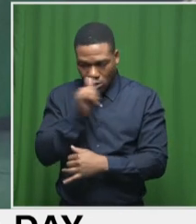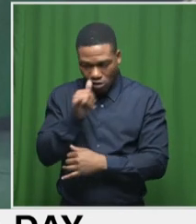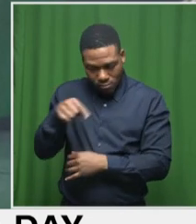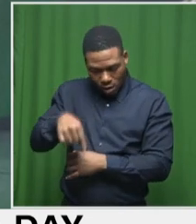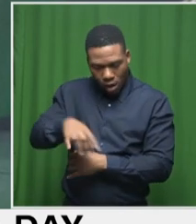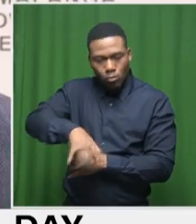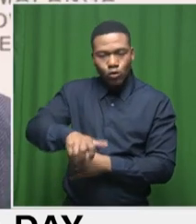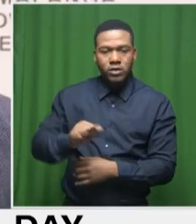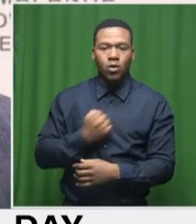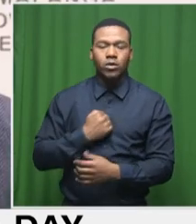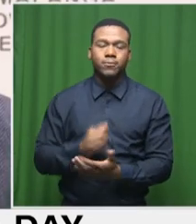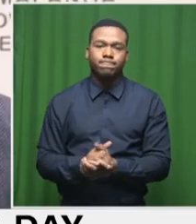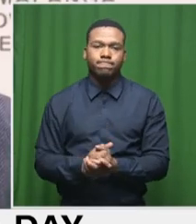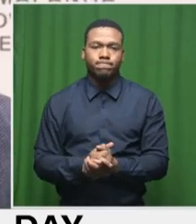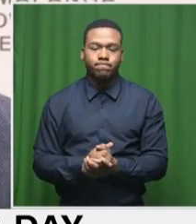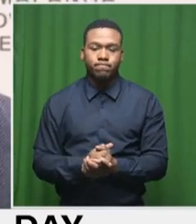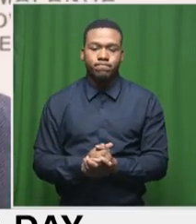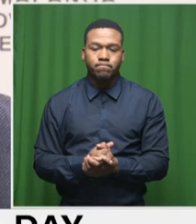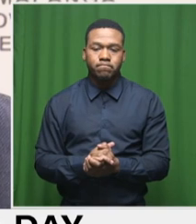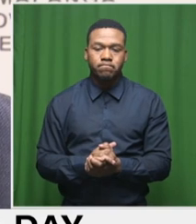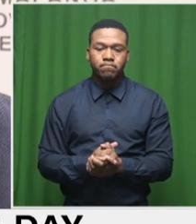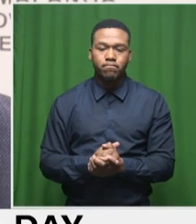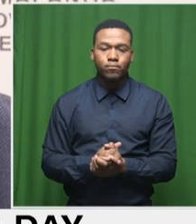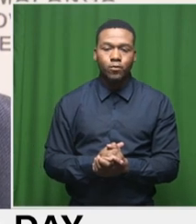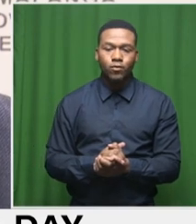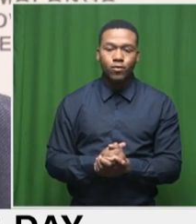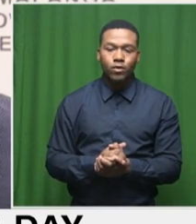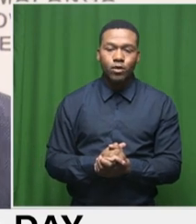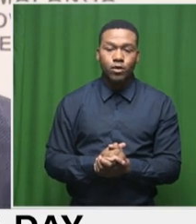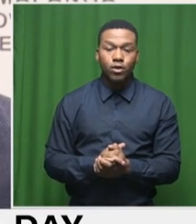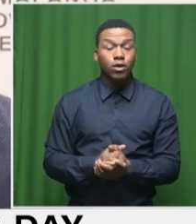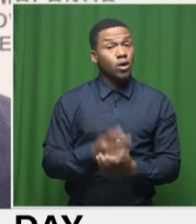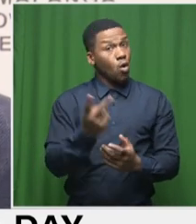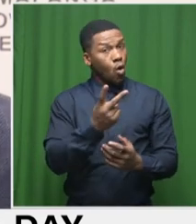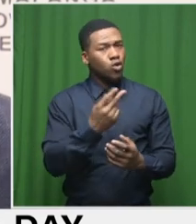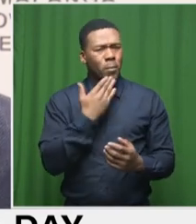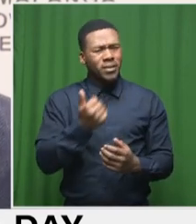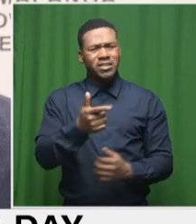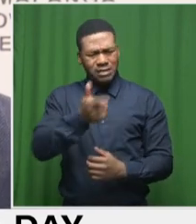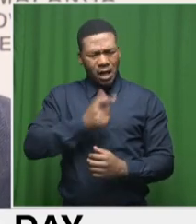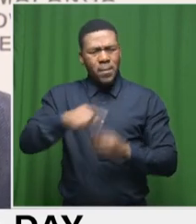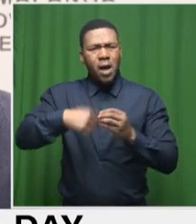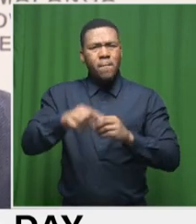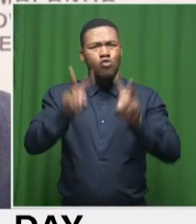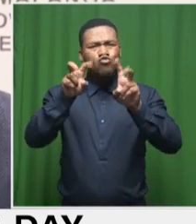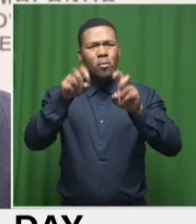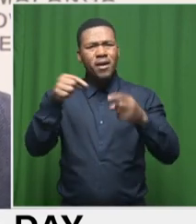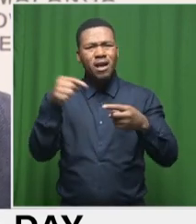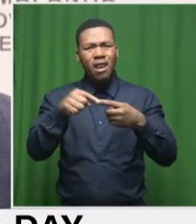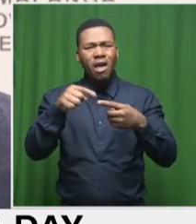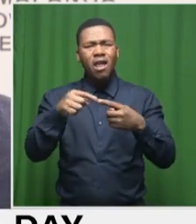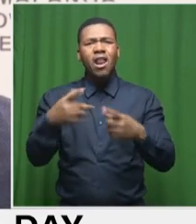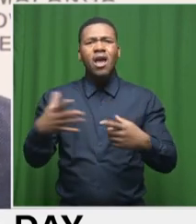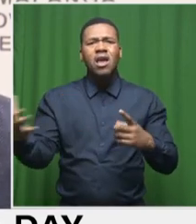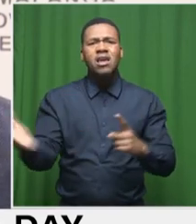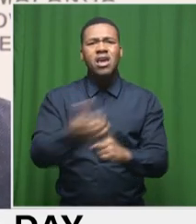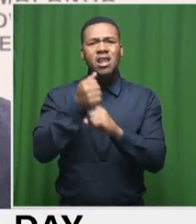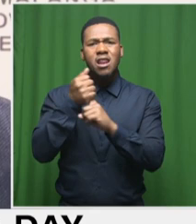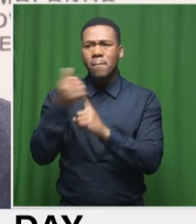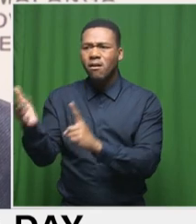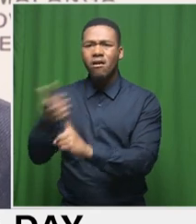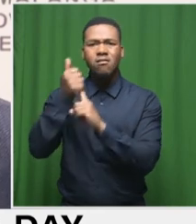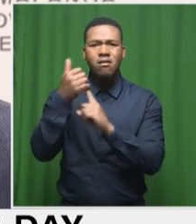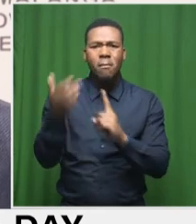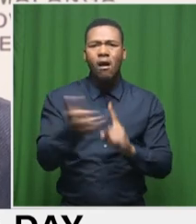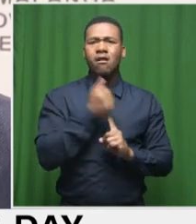in the province. Also, talk to me about the issue of kidnapping. That is a big issue because now we are almost number two. The province is